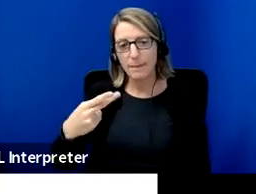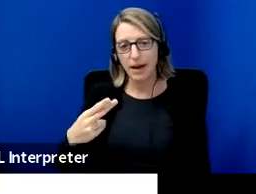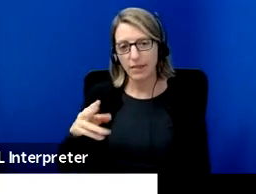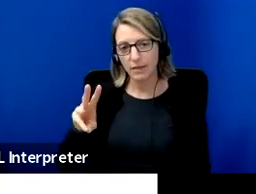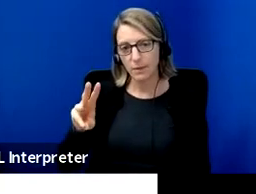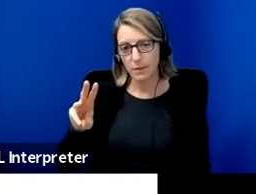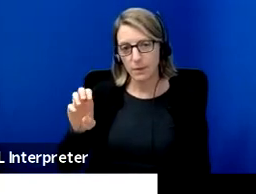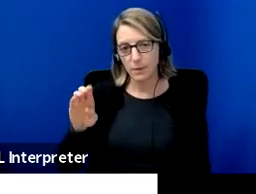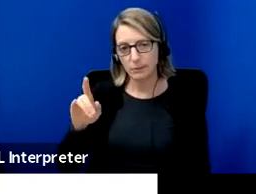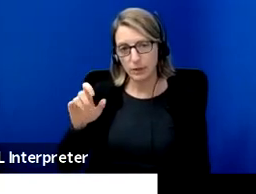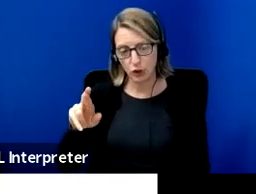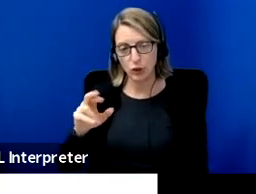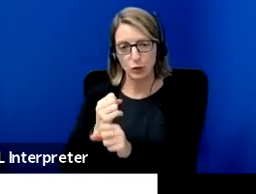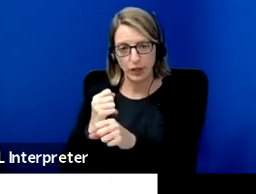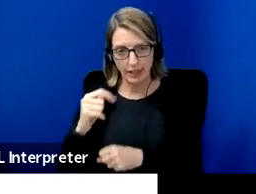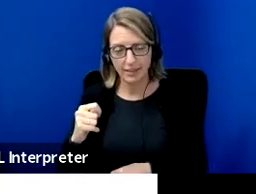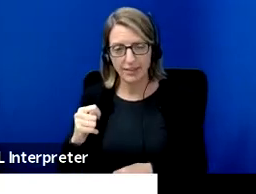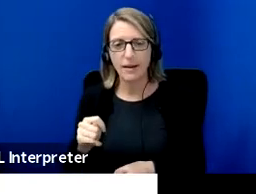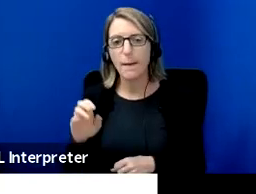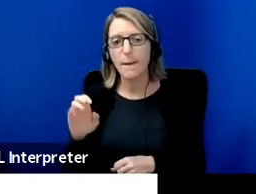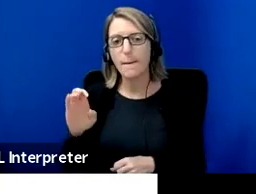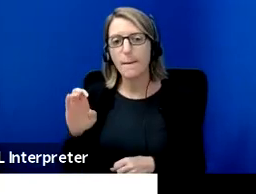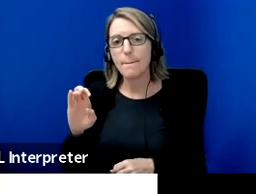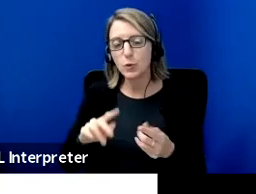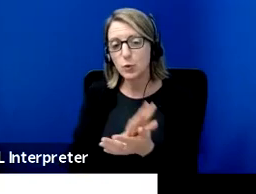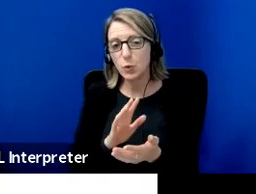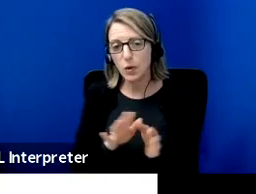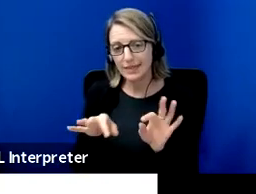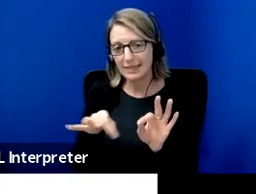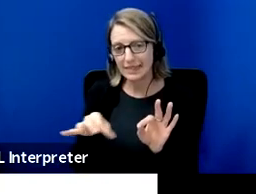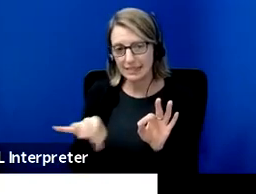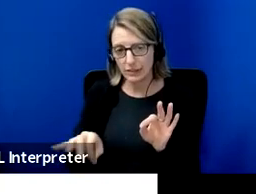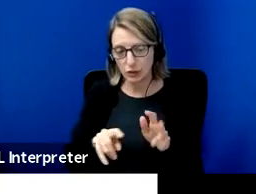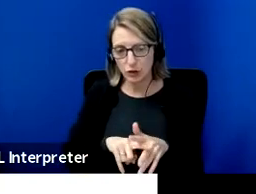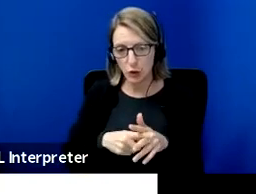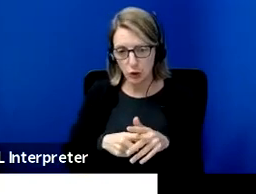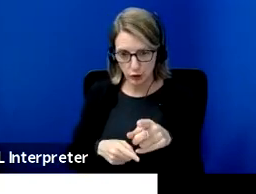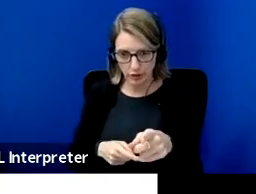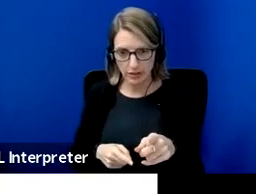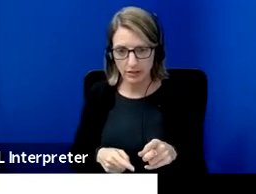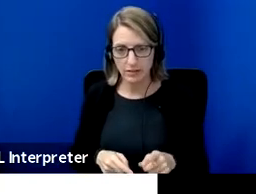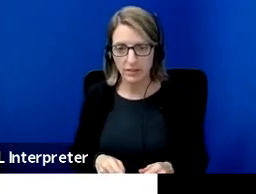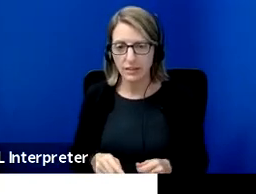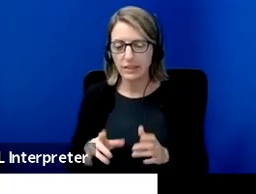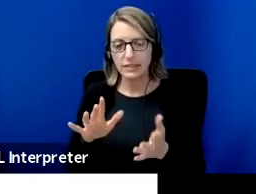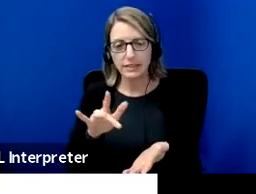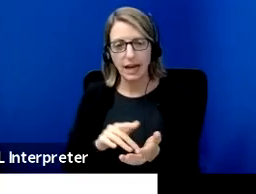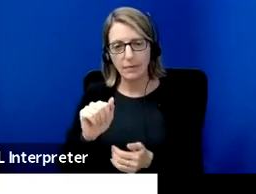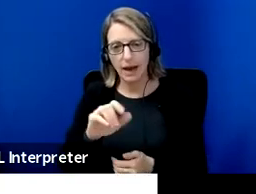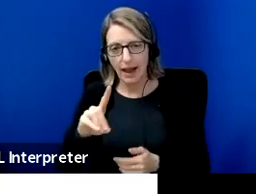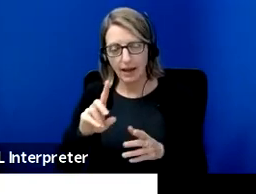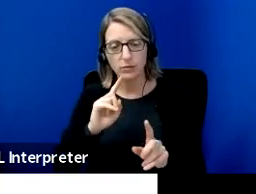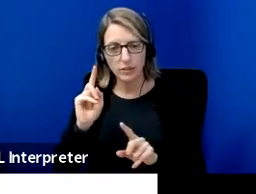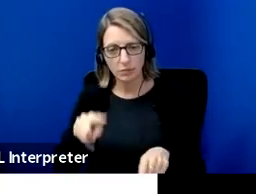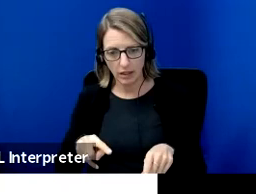it. Back to school sentence starters. It gives my instructions. Tap the add response button below. Use the